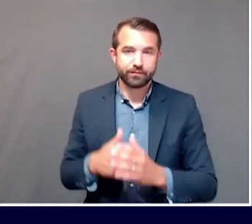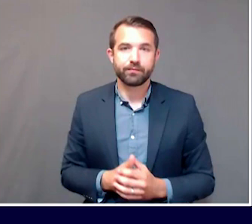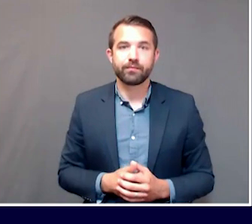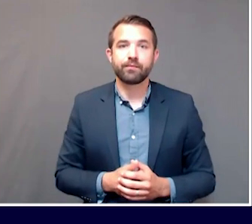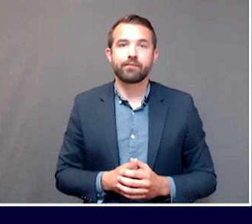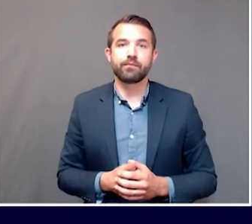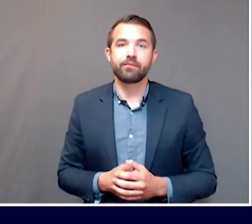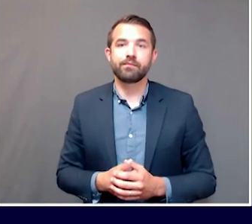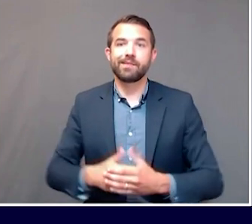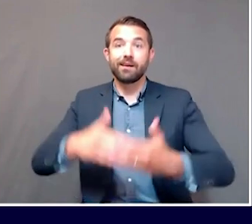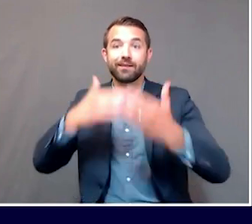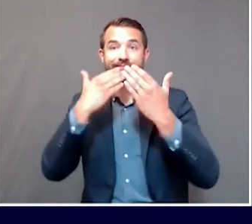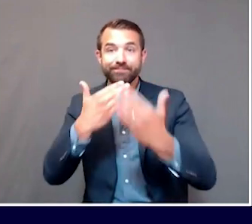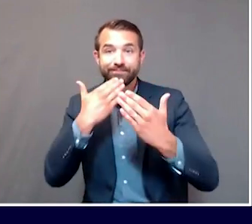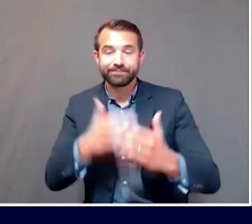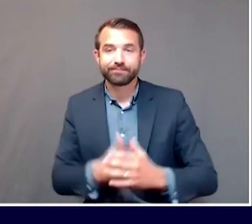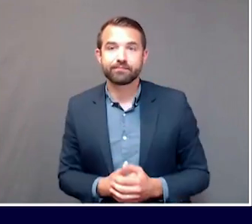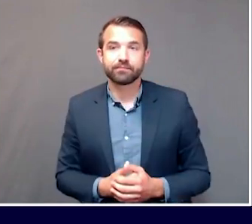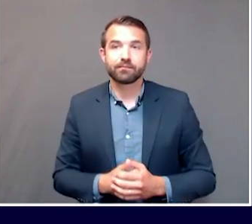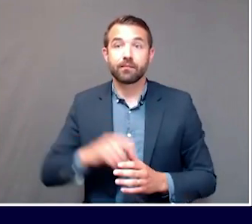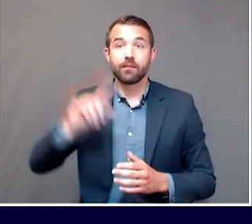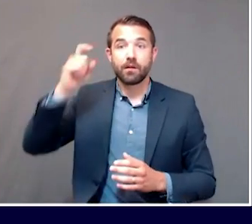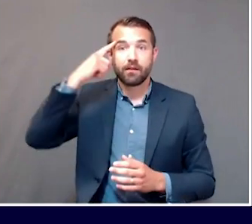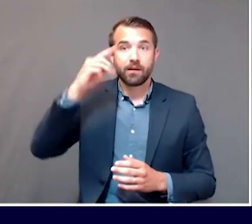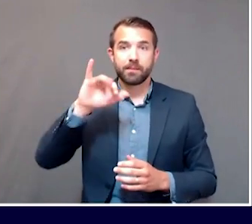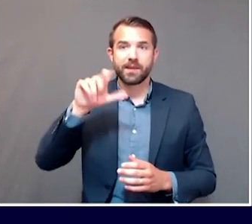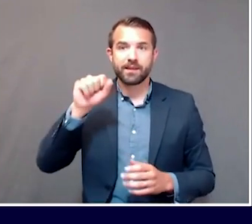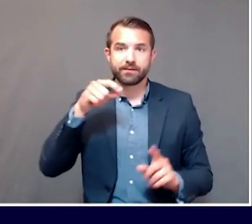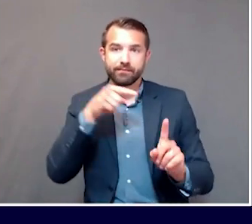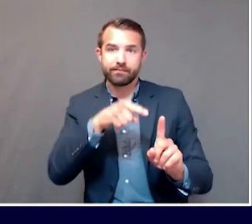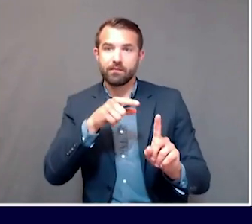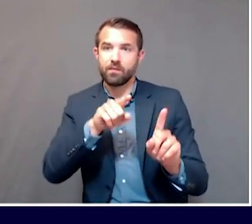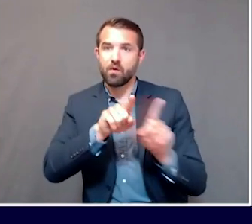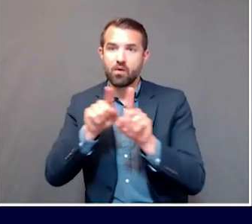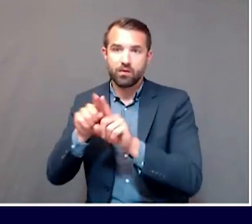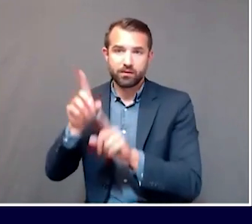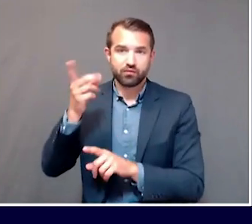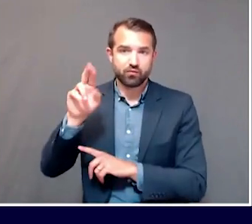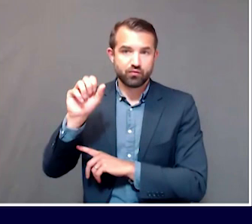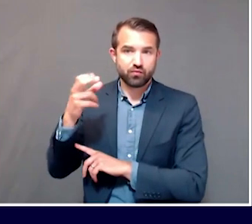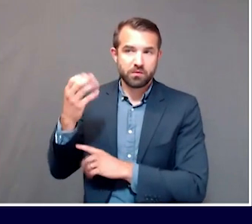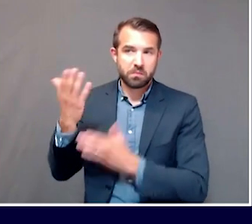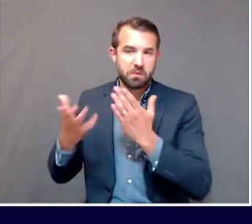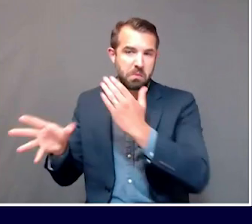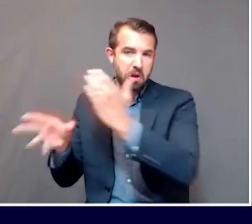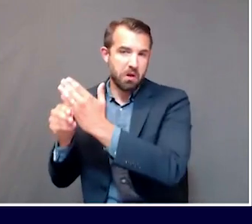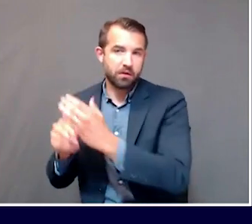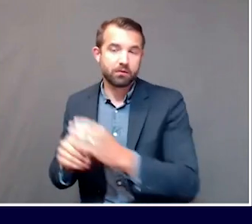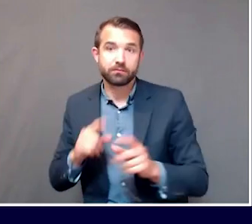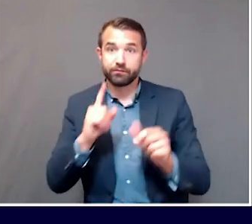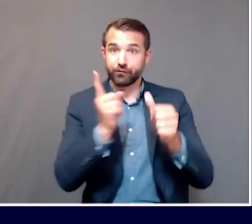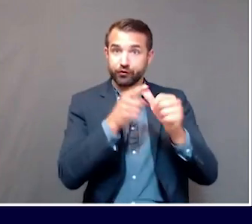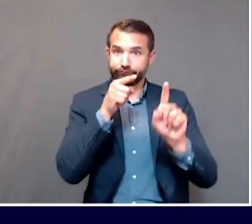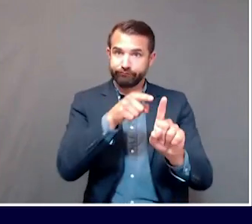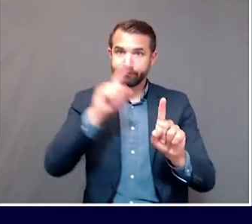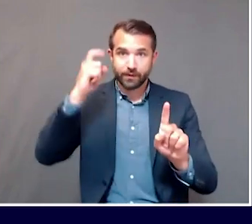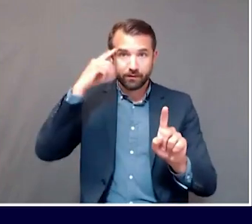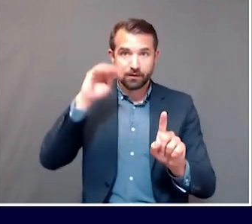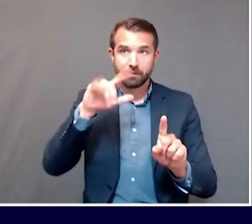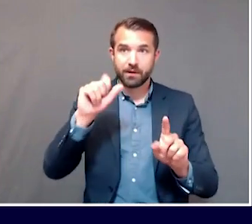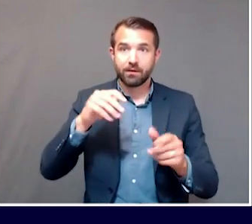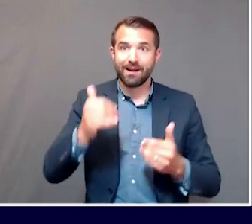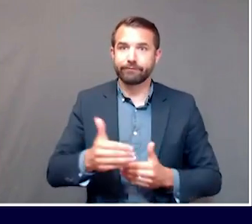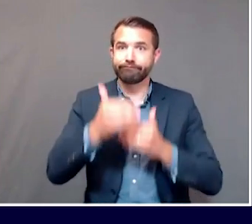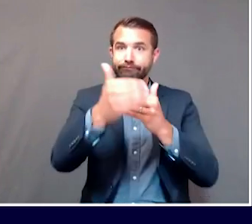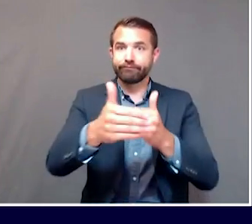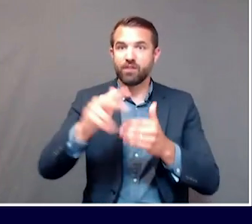Thank you. Governor Mills and Dr. Shah, you may want to comment as well. With phase 3 of the reopening plan taking